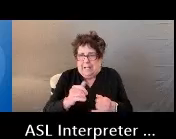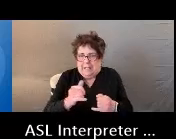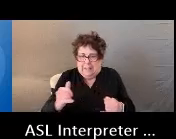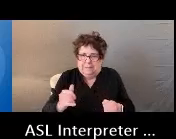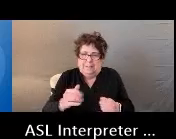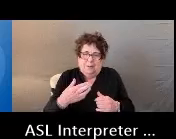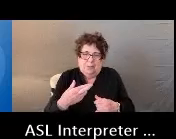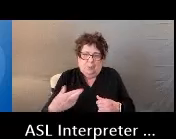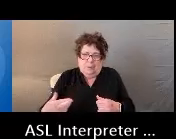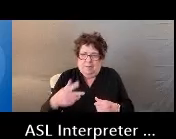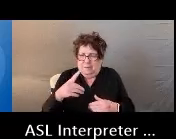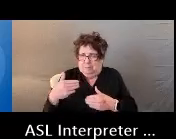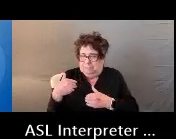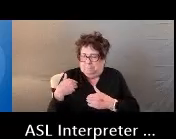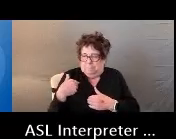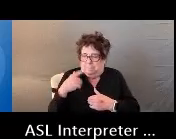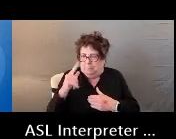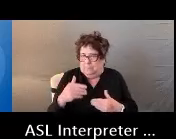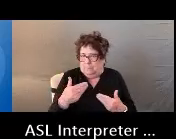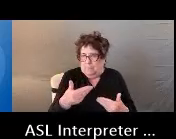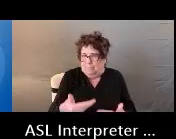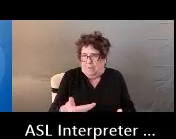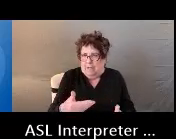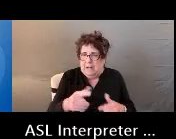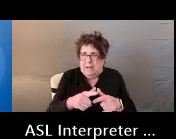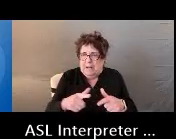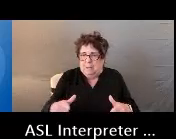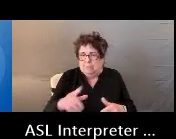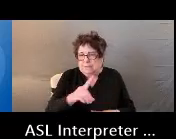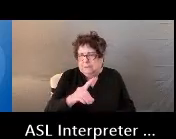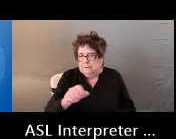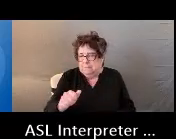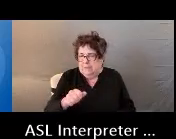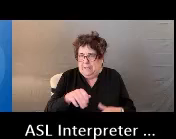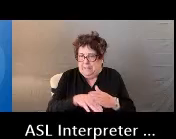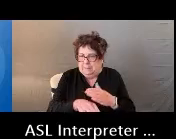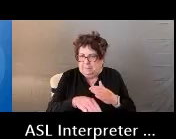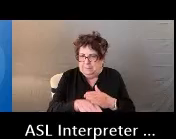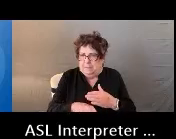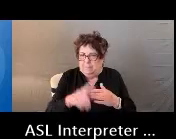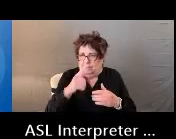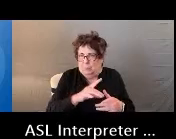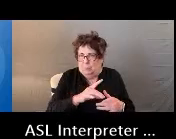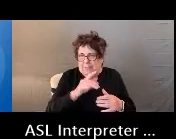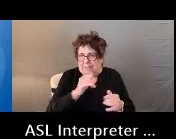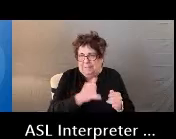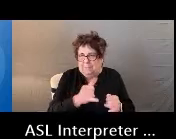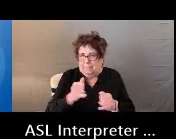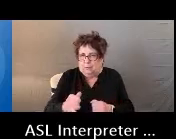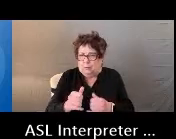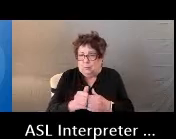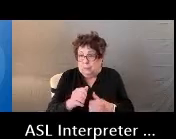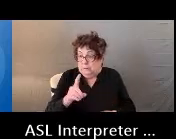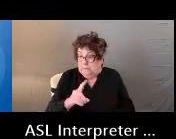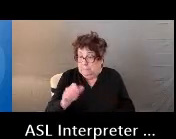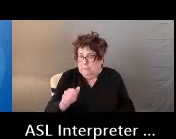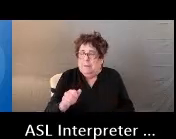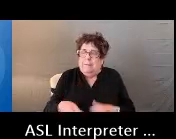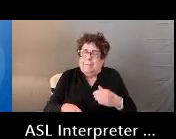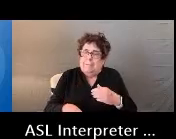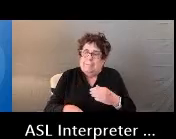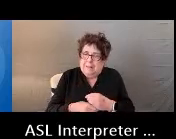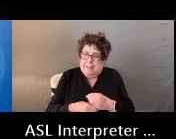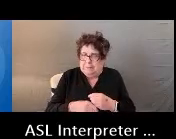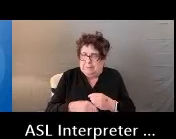provide language and disability access to individuals with disabilities and people who are limited English